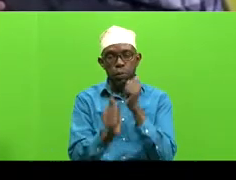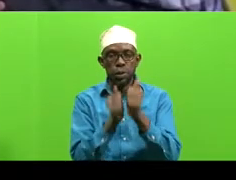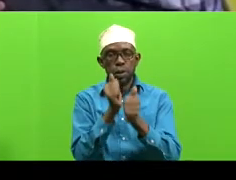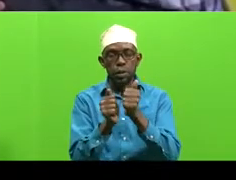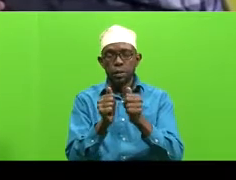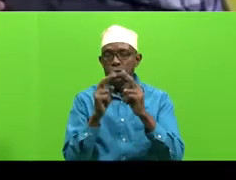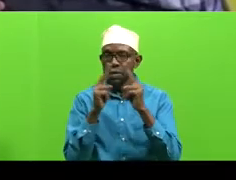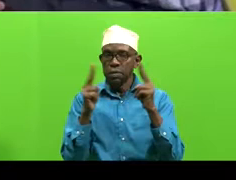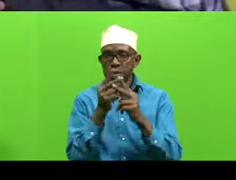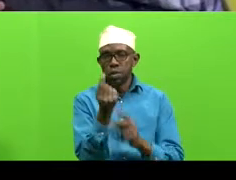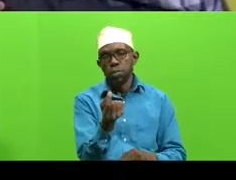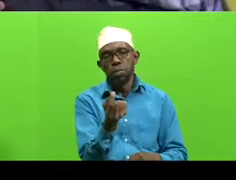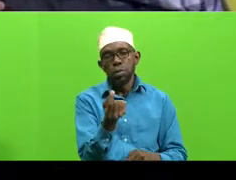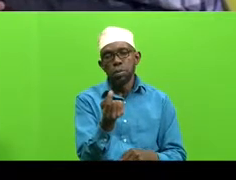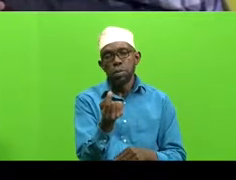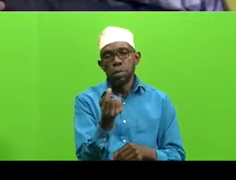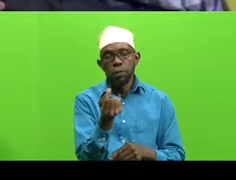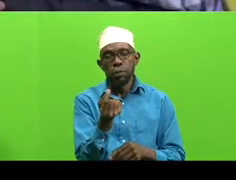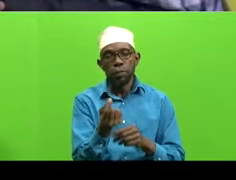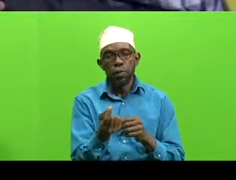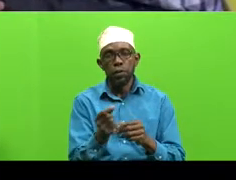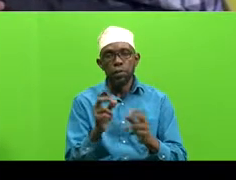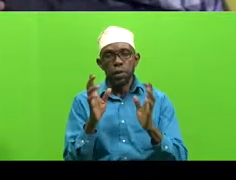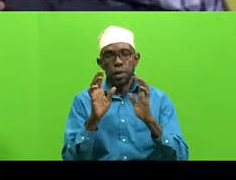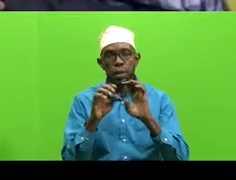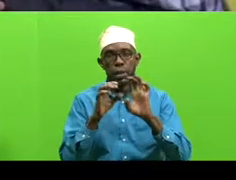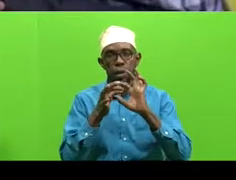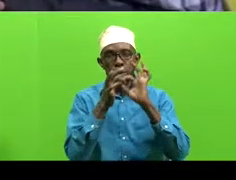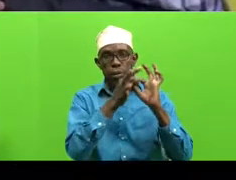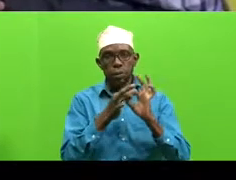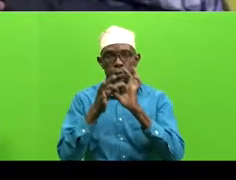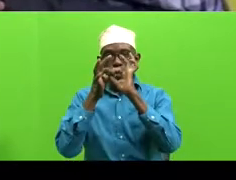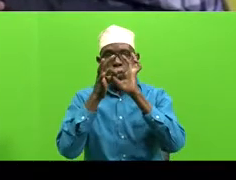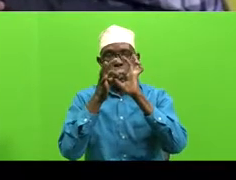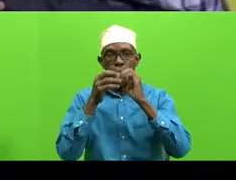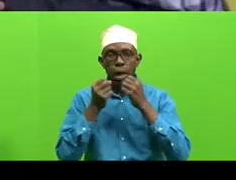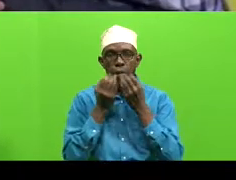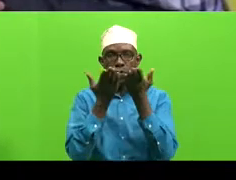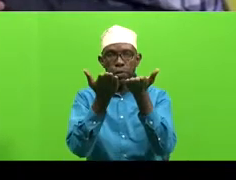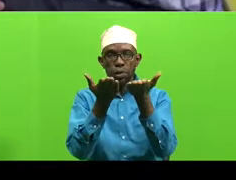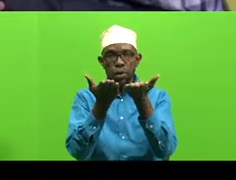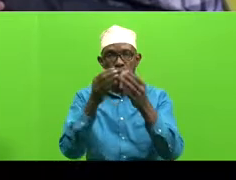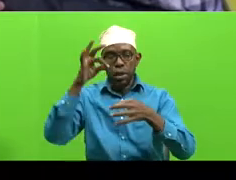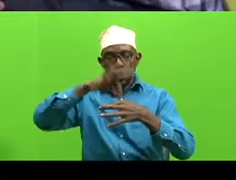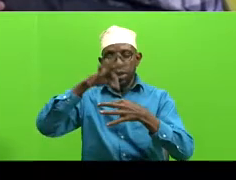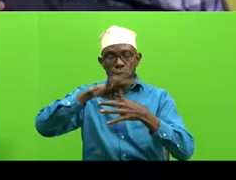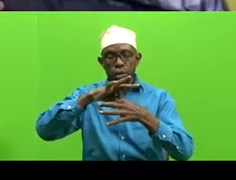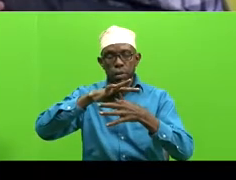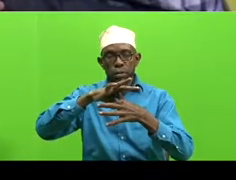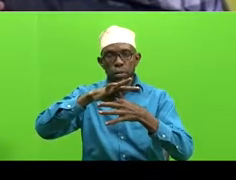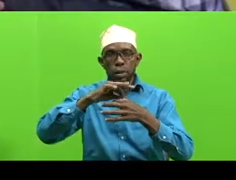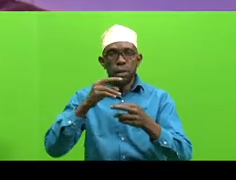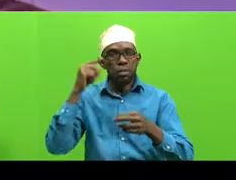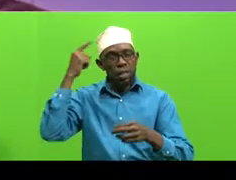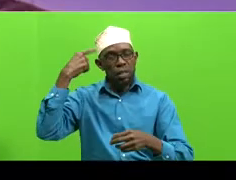very small amount of the content, influence the election in any way, I think is a pretty